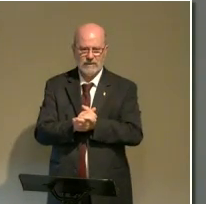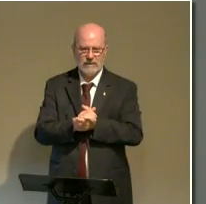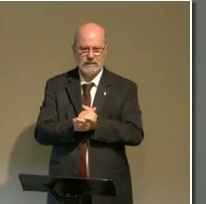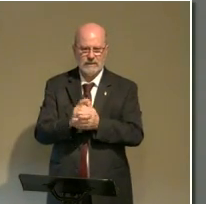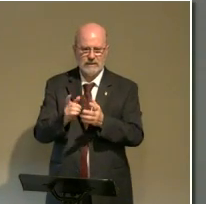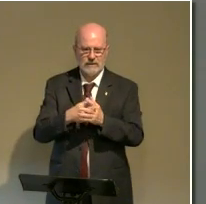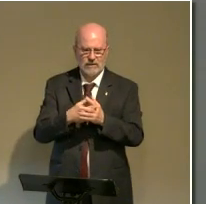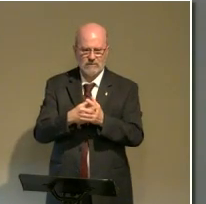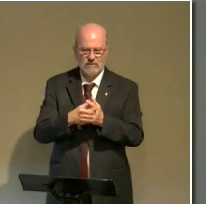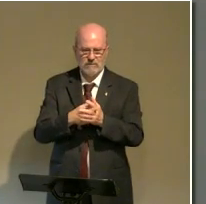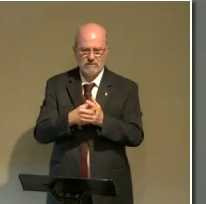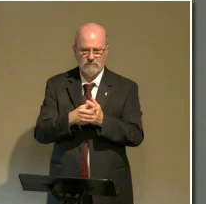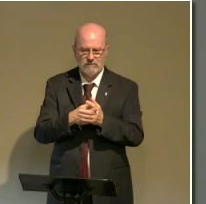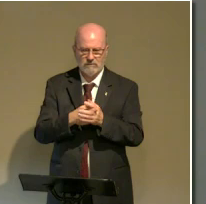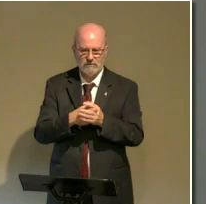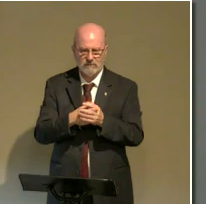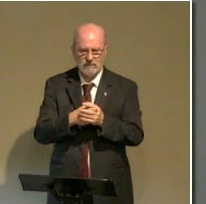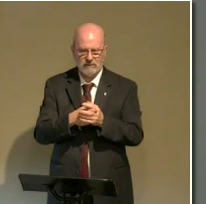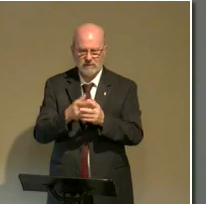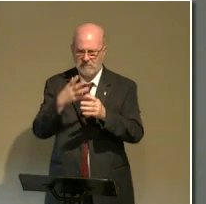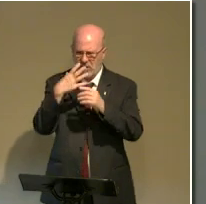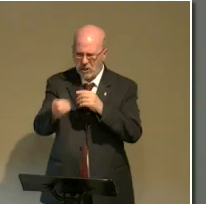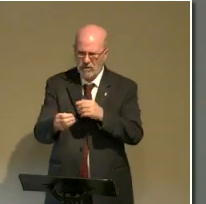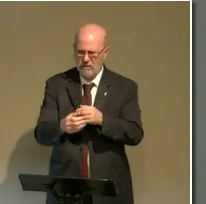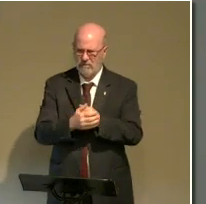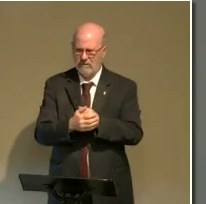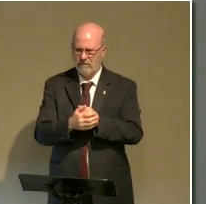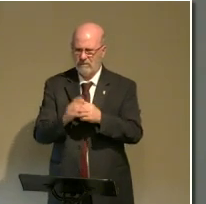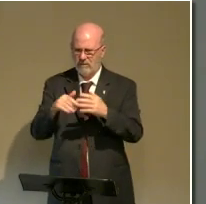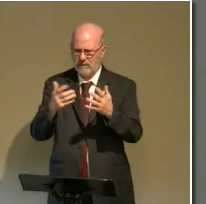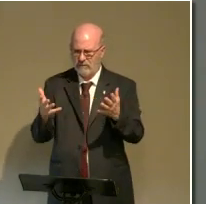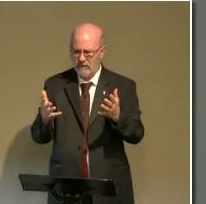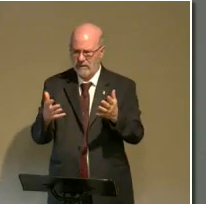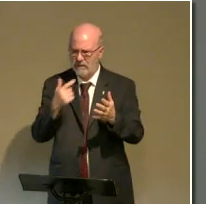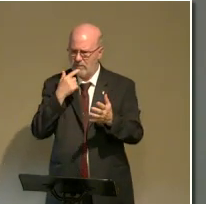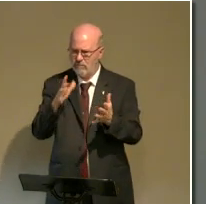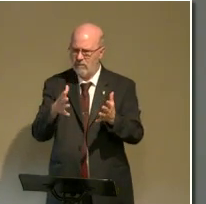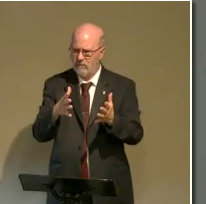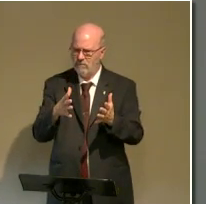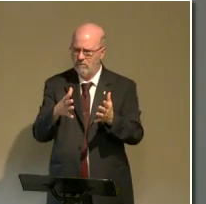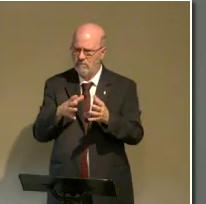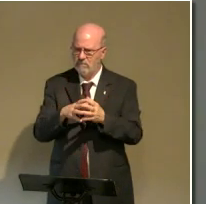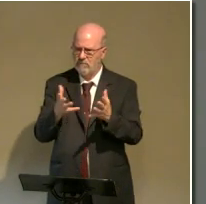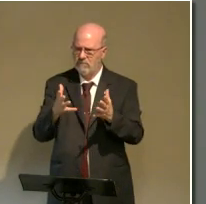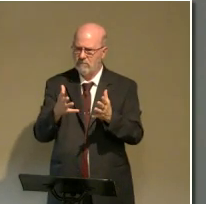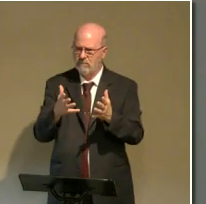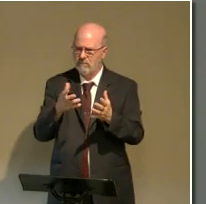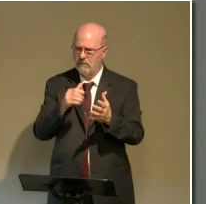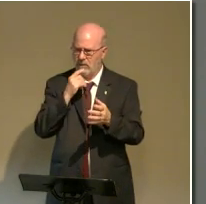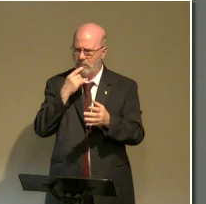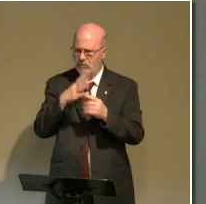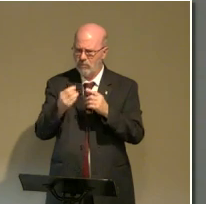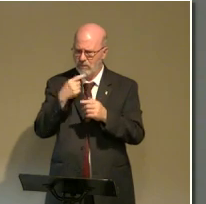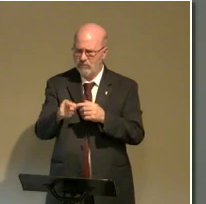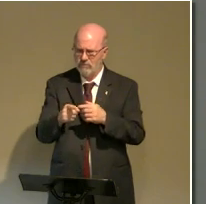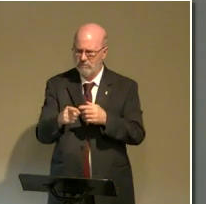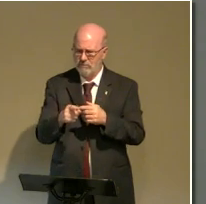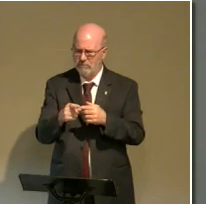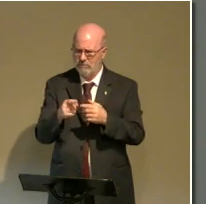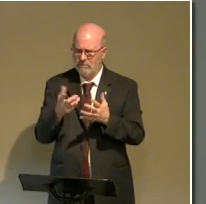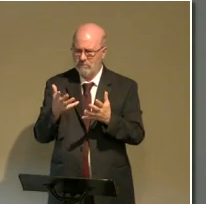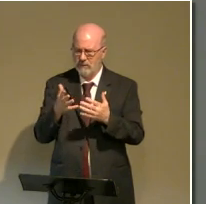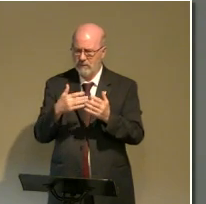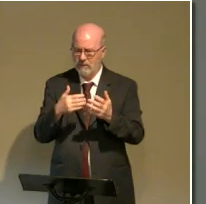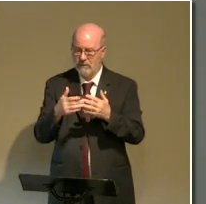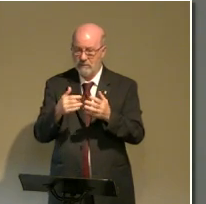he started, you know, cussing and all these things. And I said, well, that's a little, I'm not swearing at you.